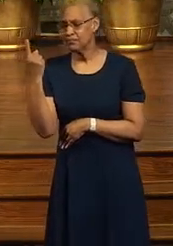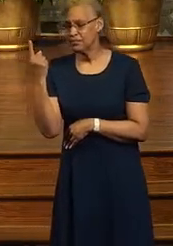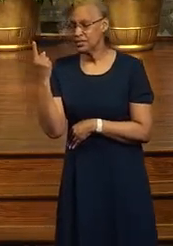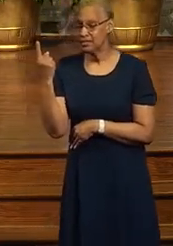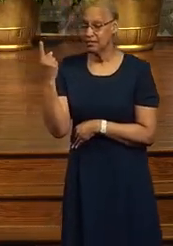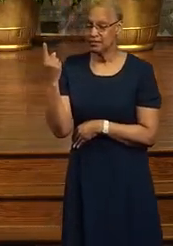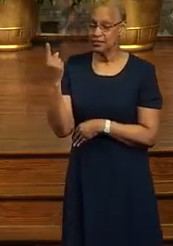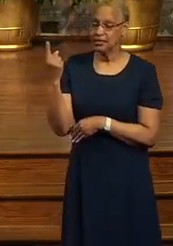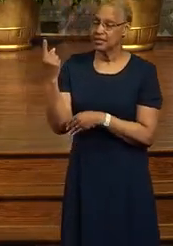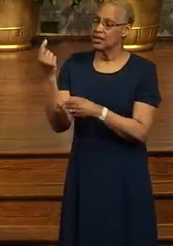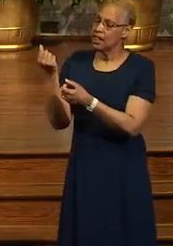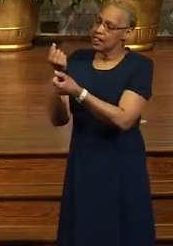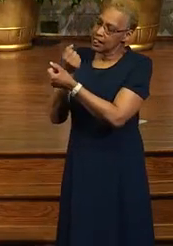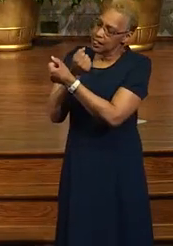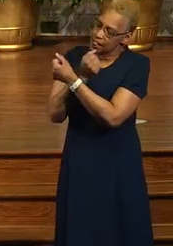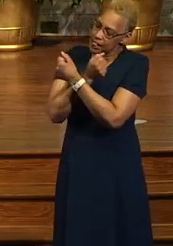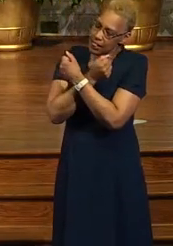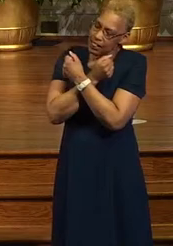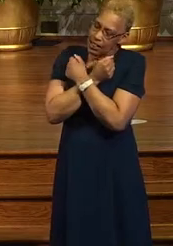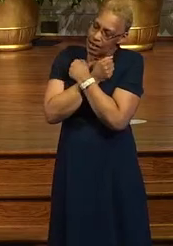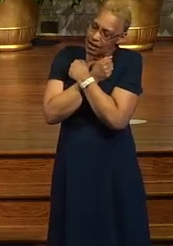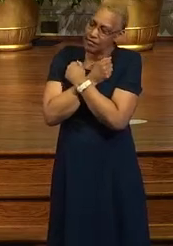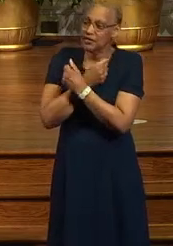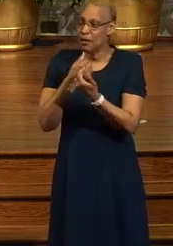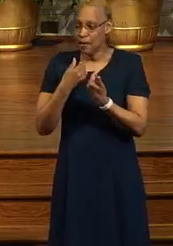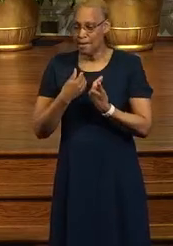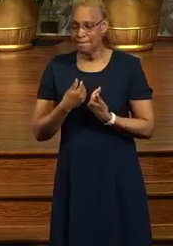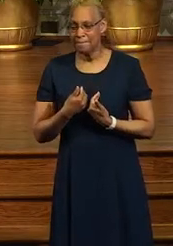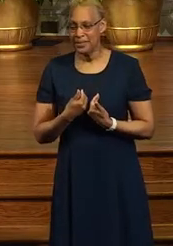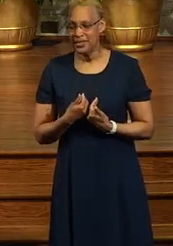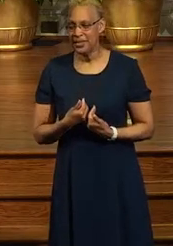He loved me with a